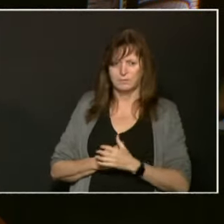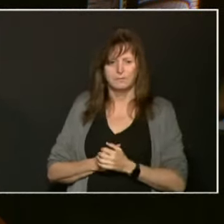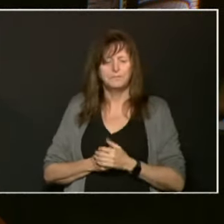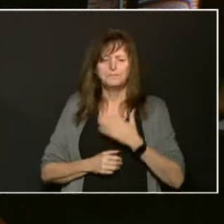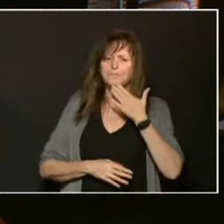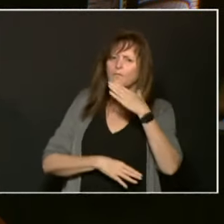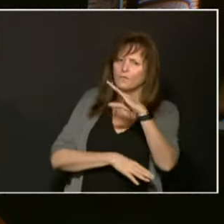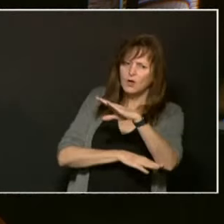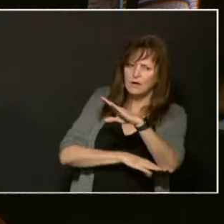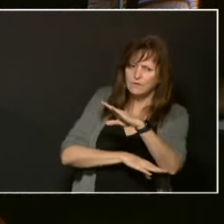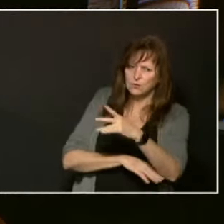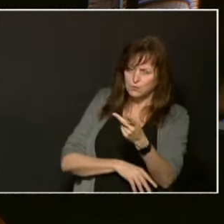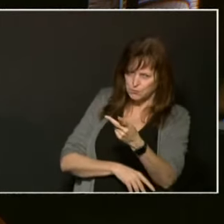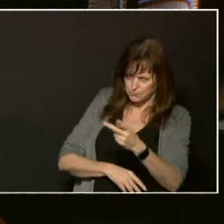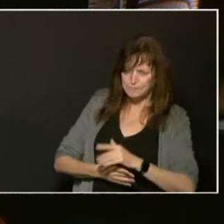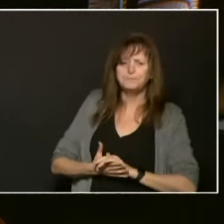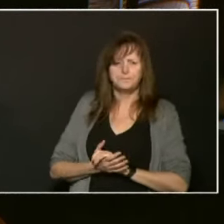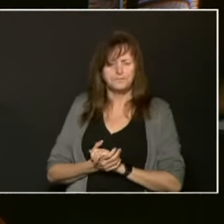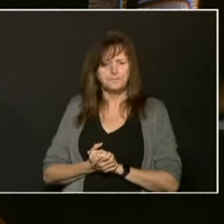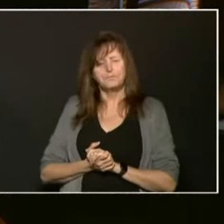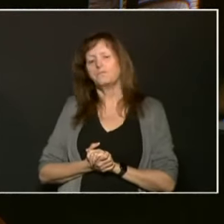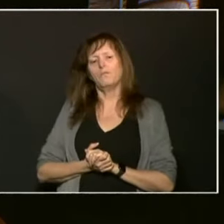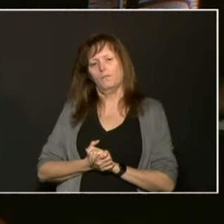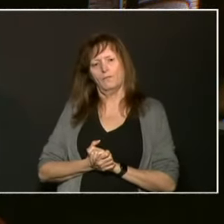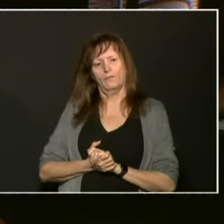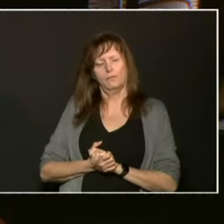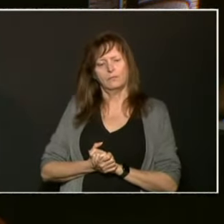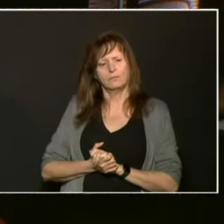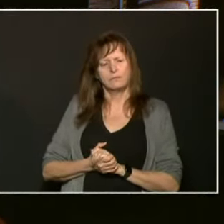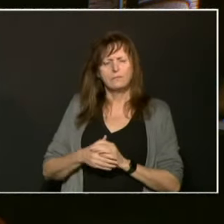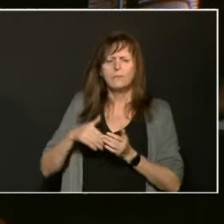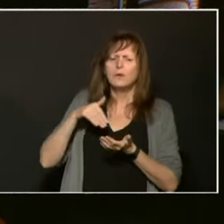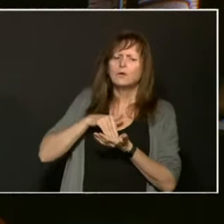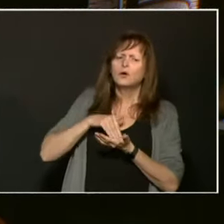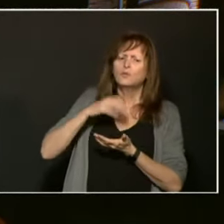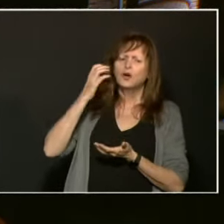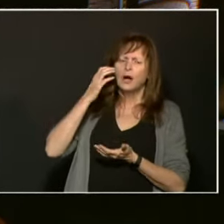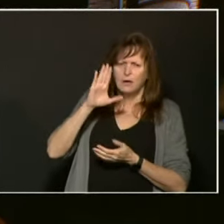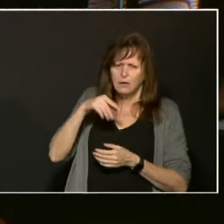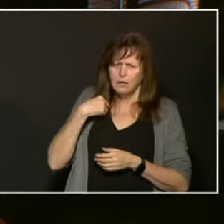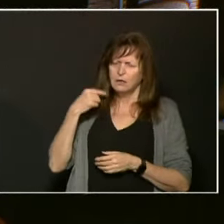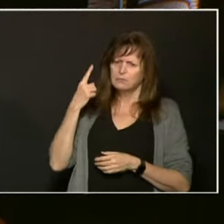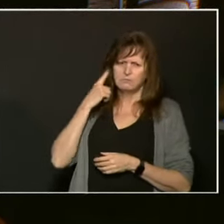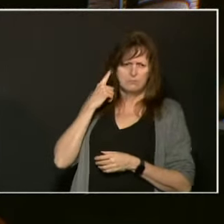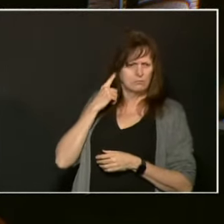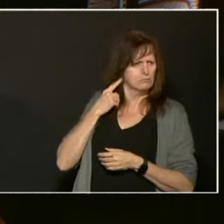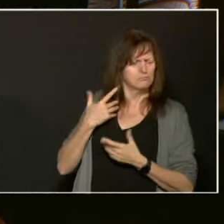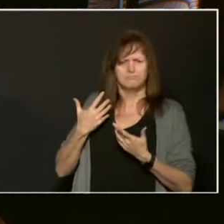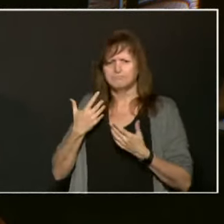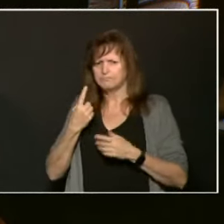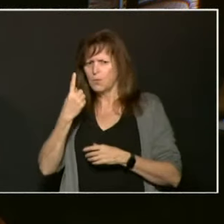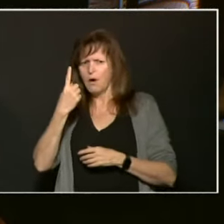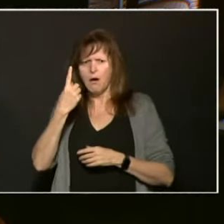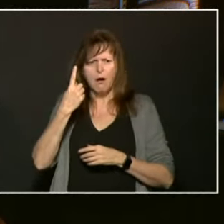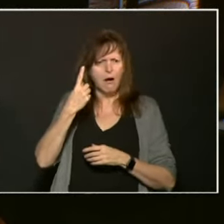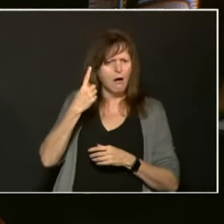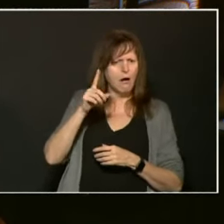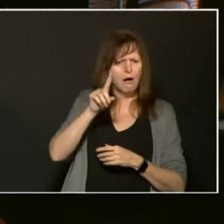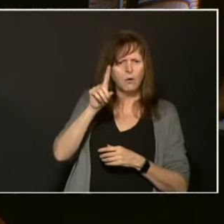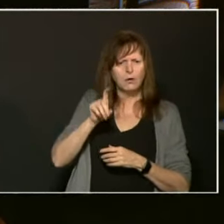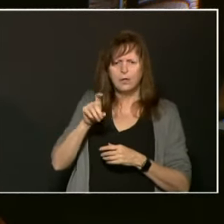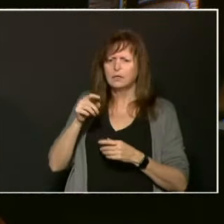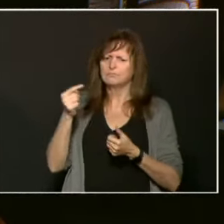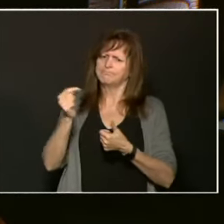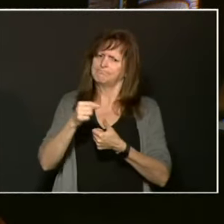Brown, one of the questions that's been going around at the moment is the issue of the dose interval on AstraZeneca.